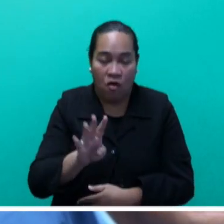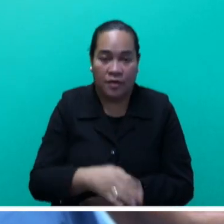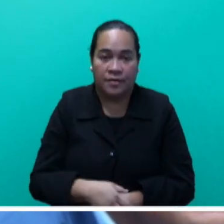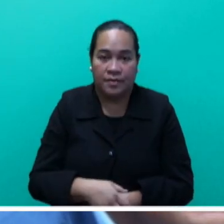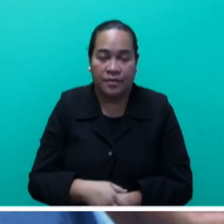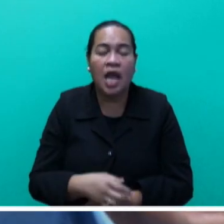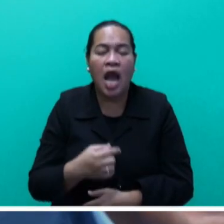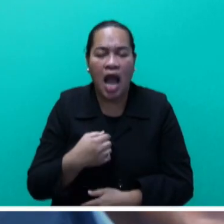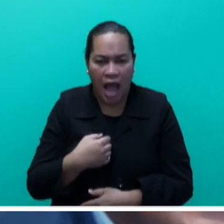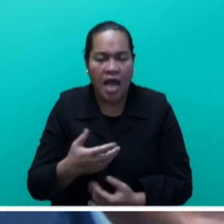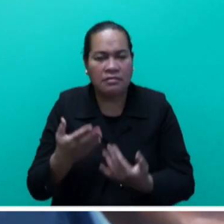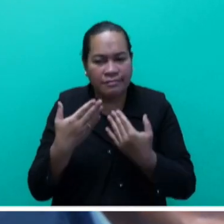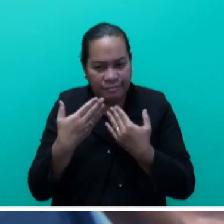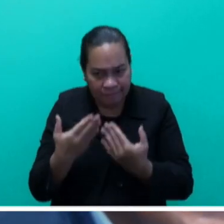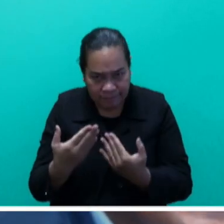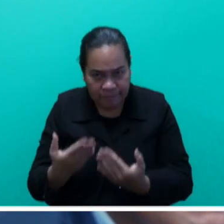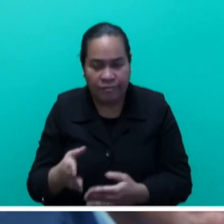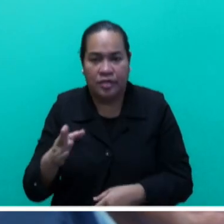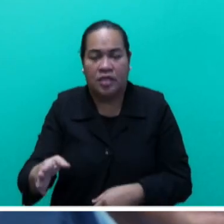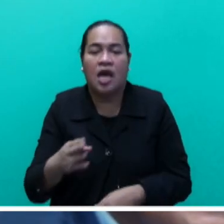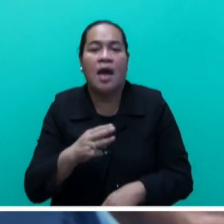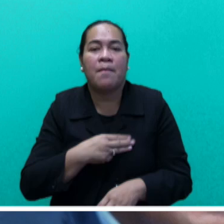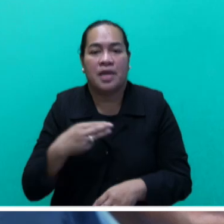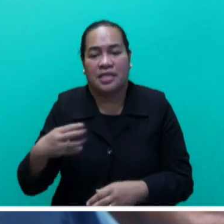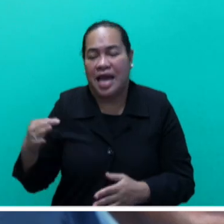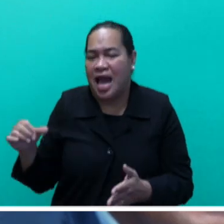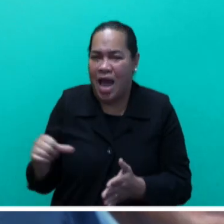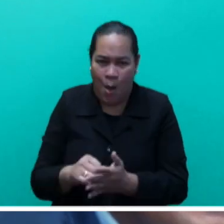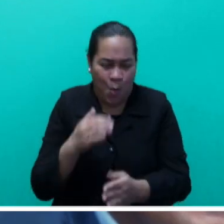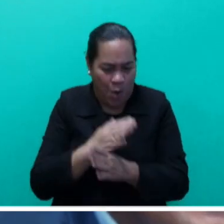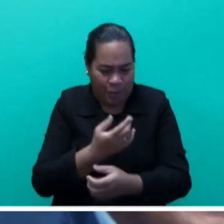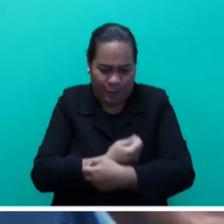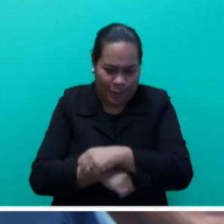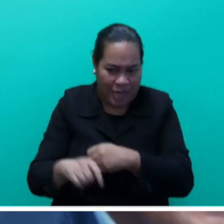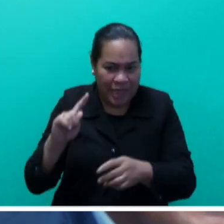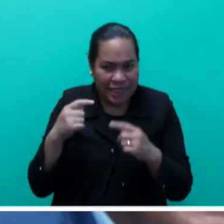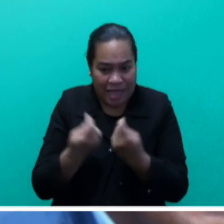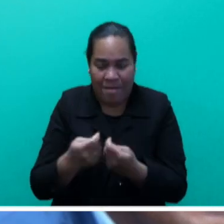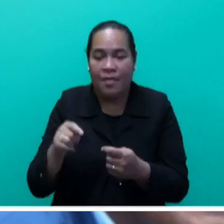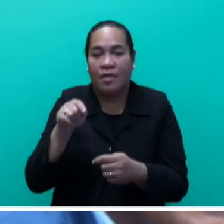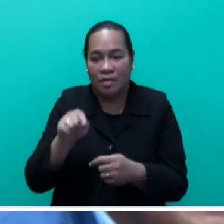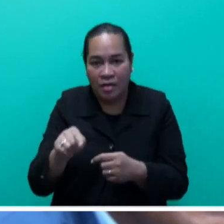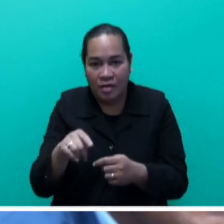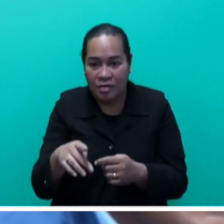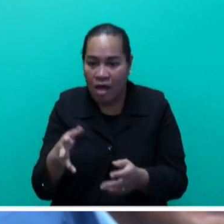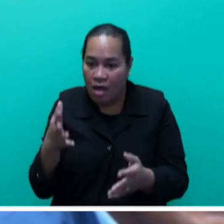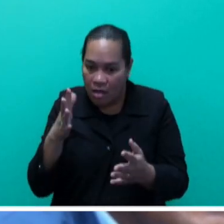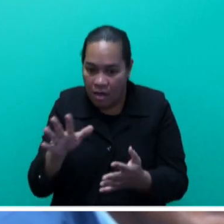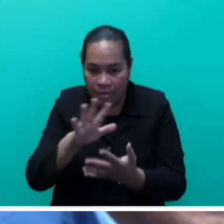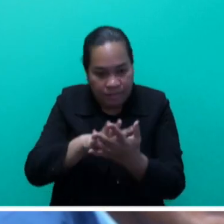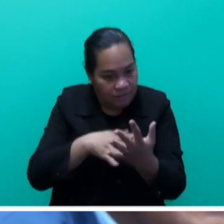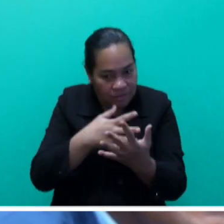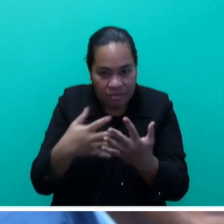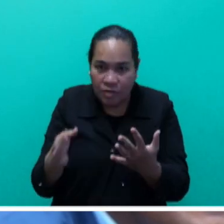I acknowledge the Honorable Minister and his hard-working team for presenting a well-structured and balanced budget that aligns with the government's